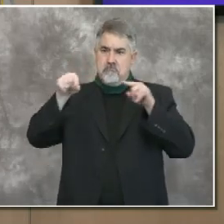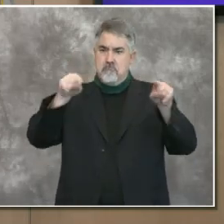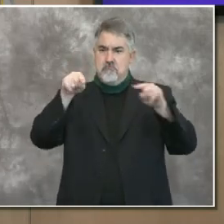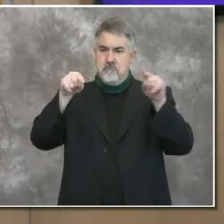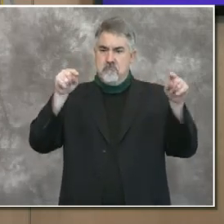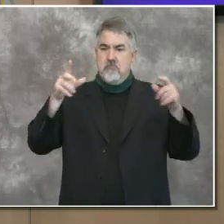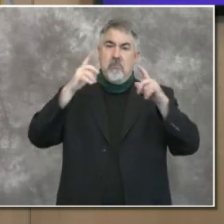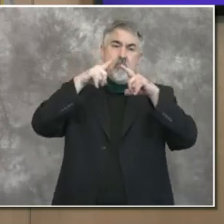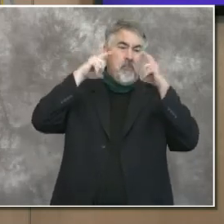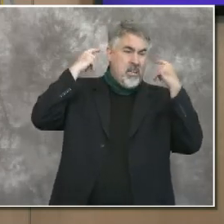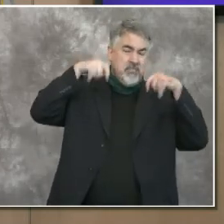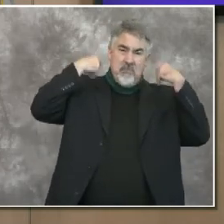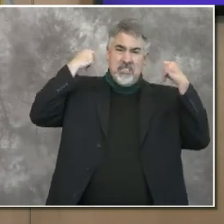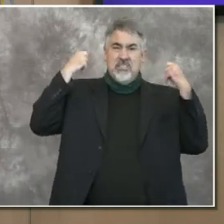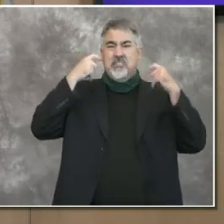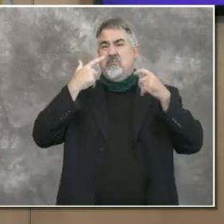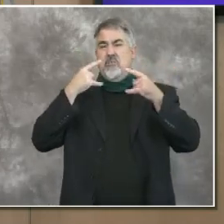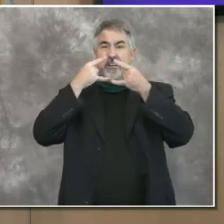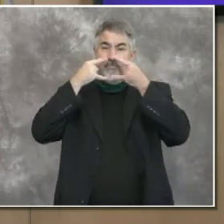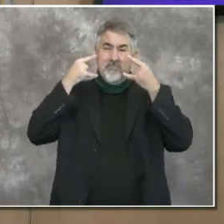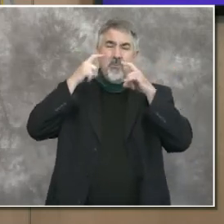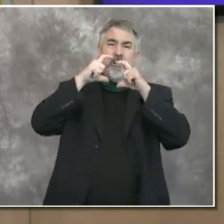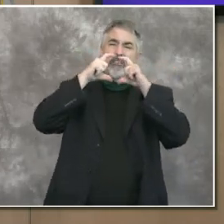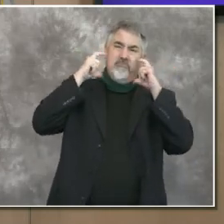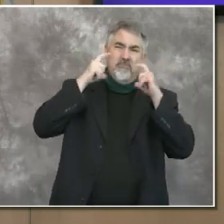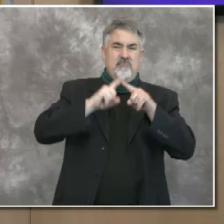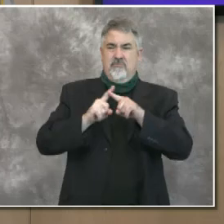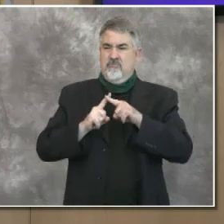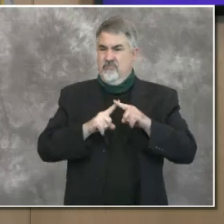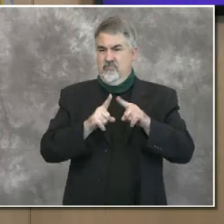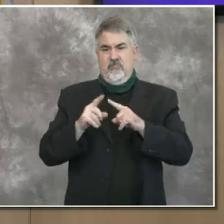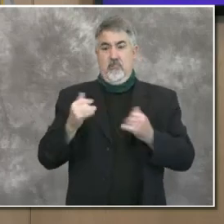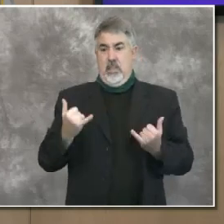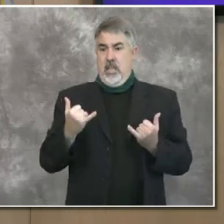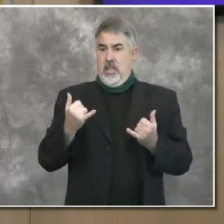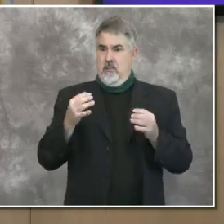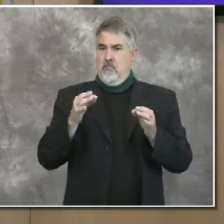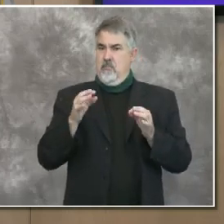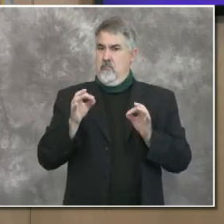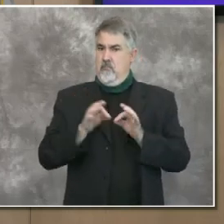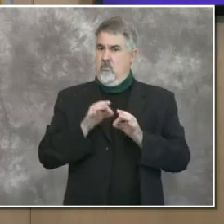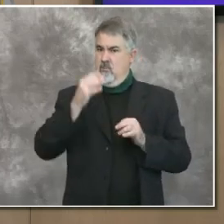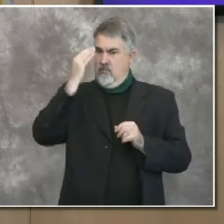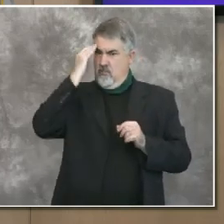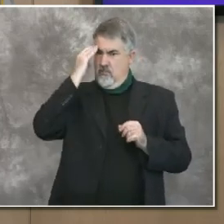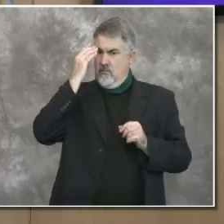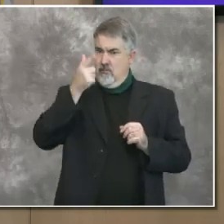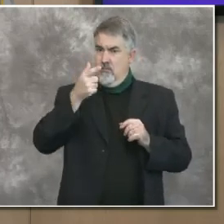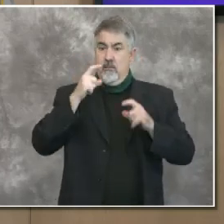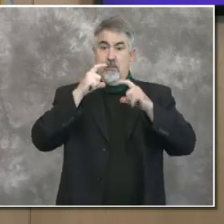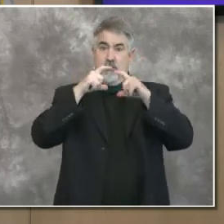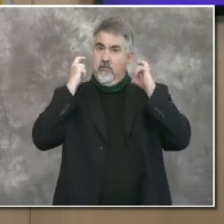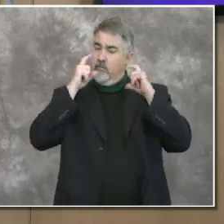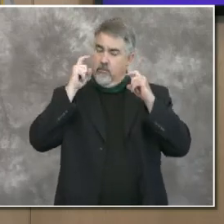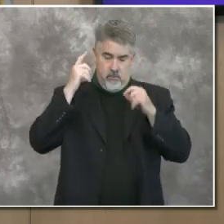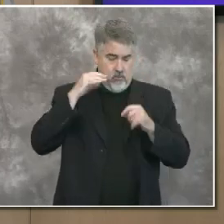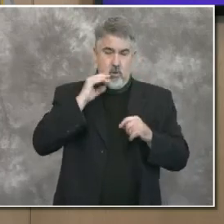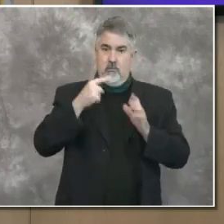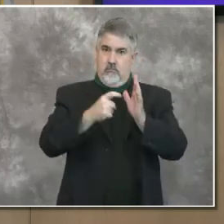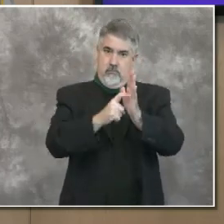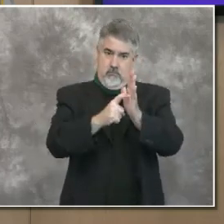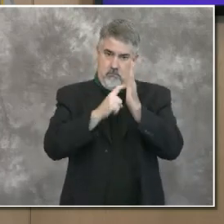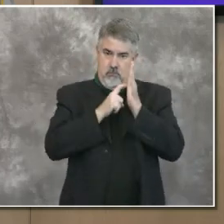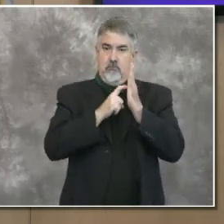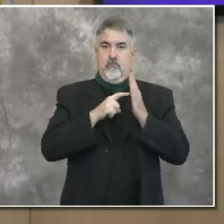scarves or cloth masks. So this new order is simply an extension, an enhancement, if you will, of what we've